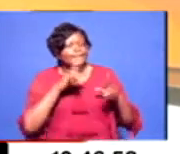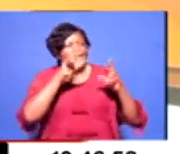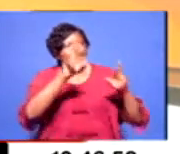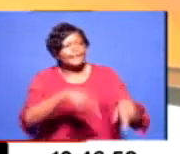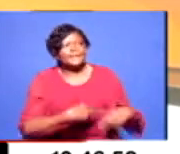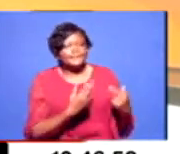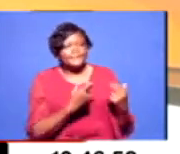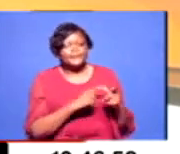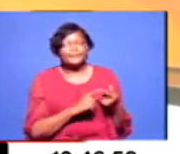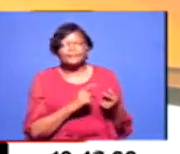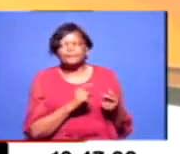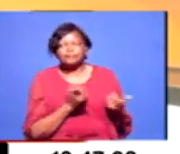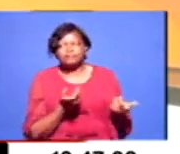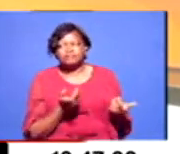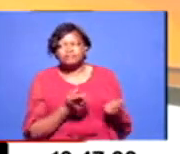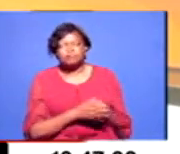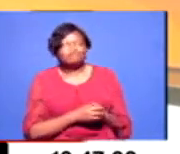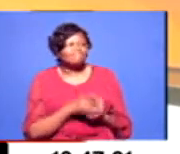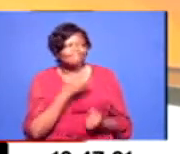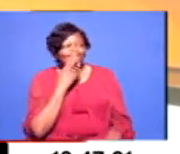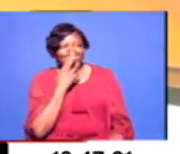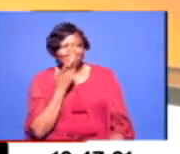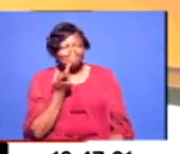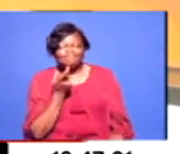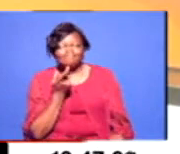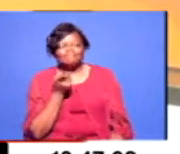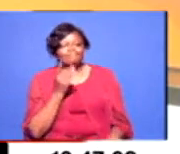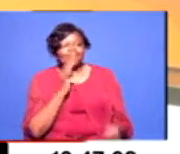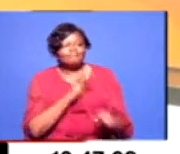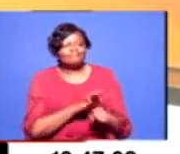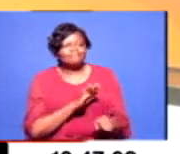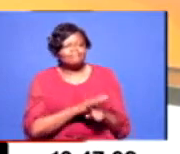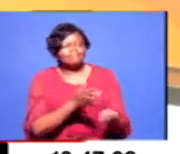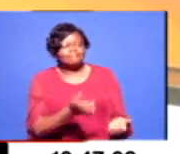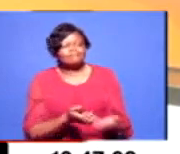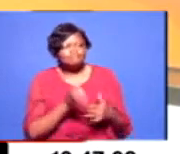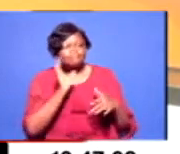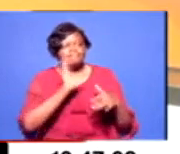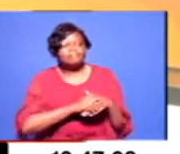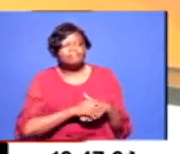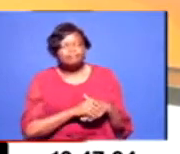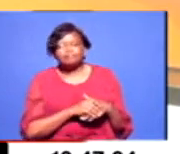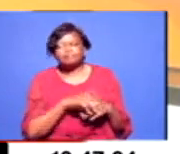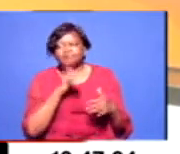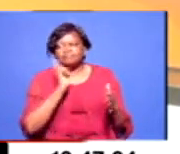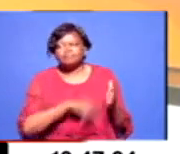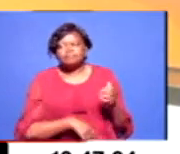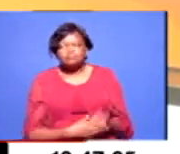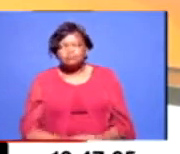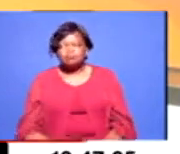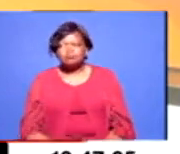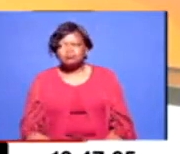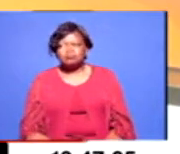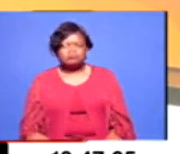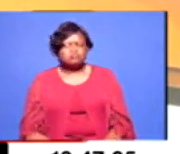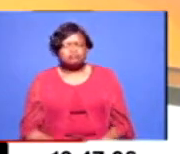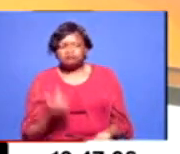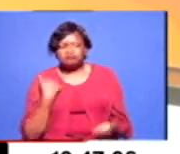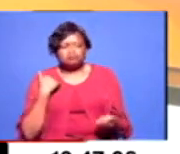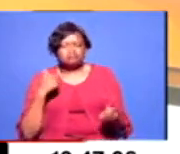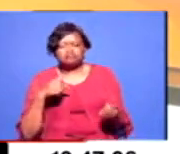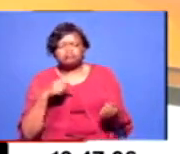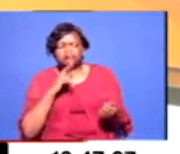lot more, millions who are in dire need of sanitary pads. Yes. What statistics are we looking at? How